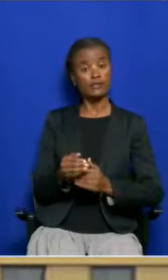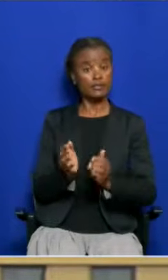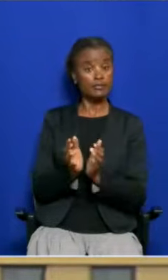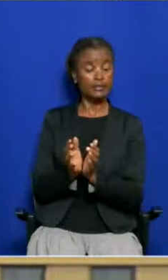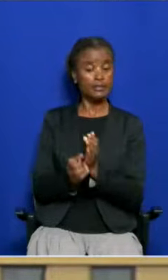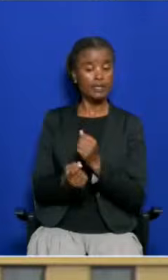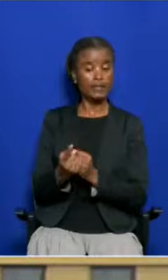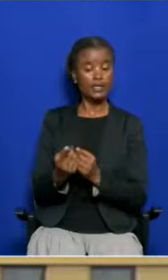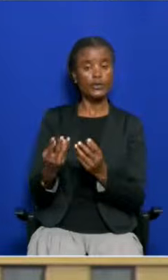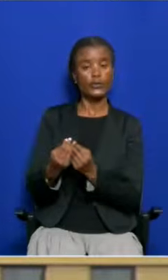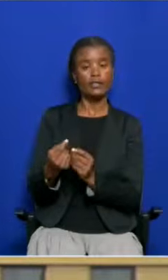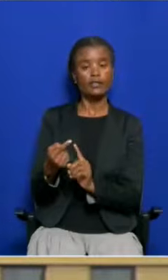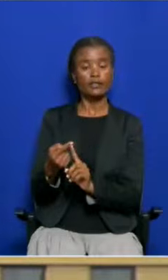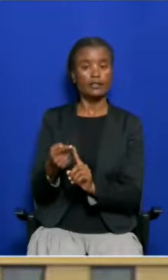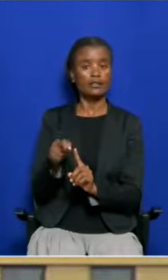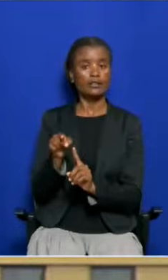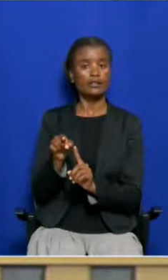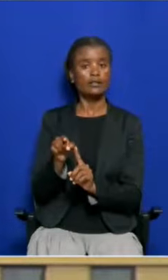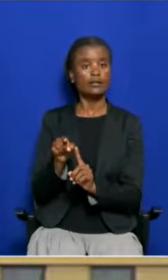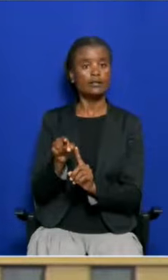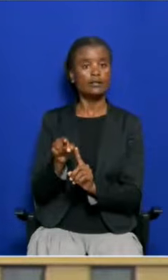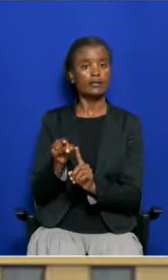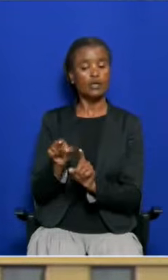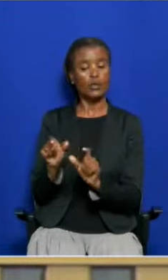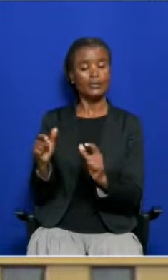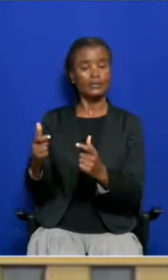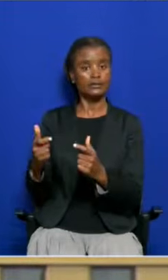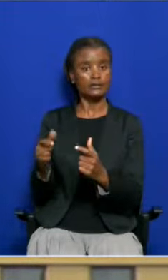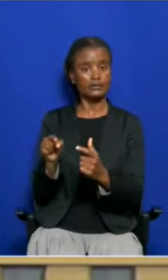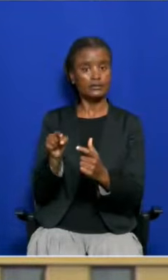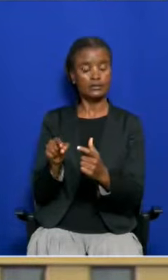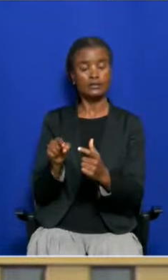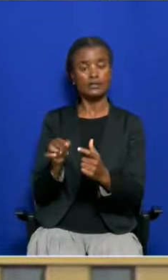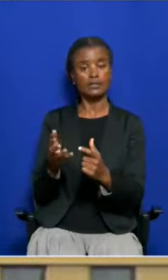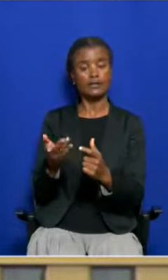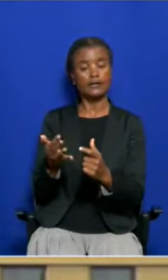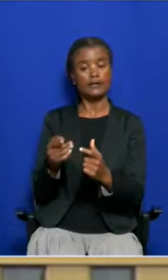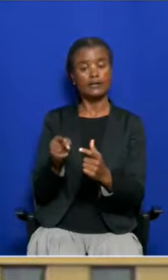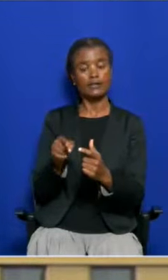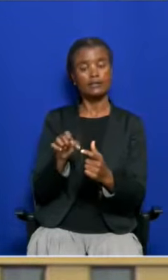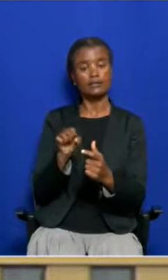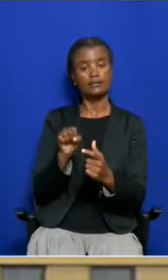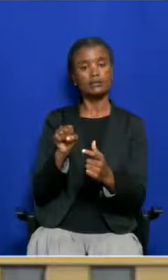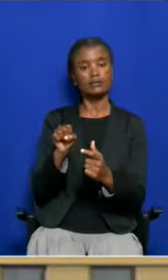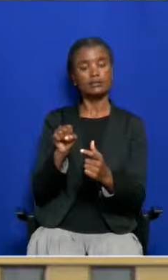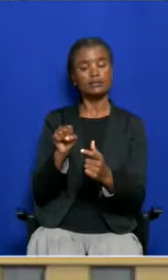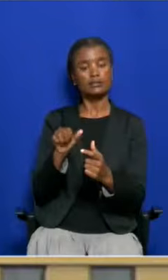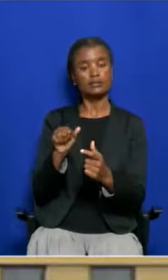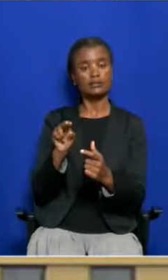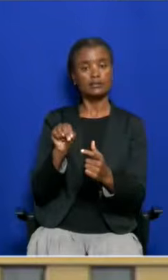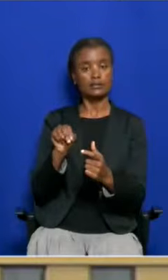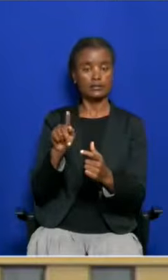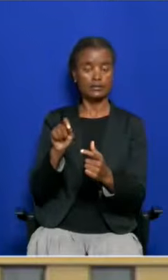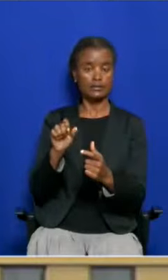the body or the committee of Santaco together with the